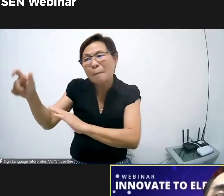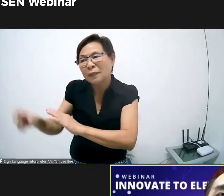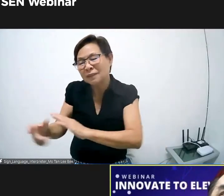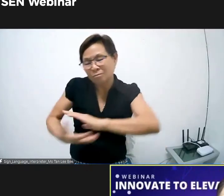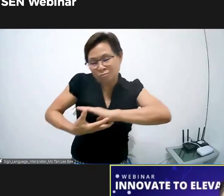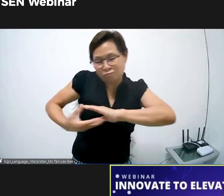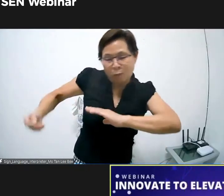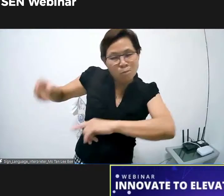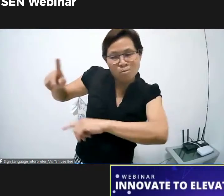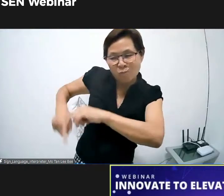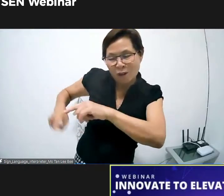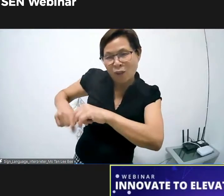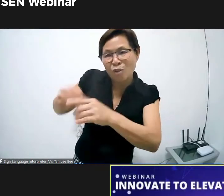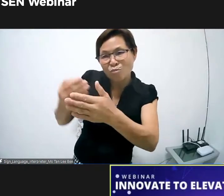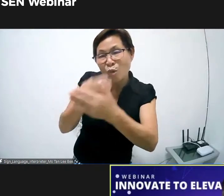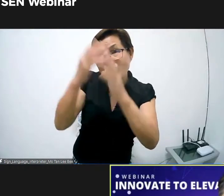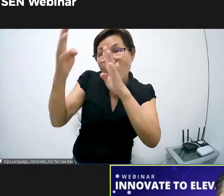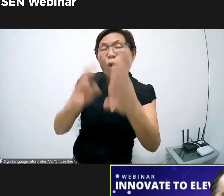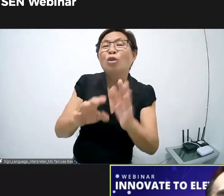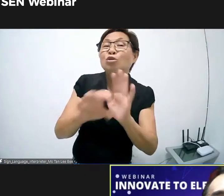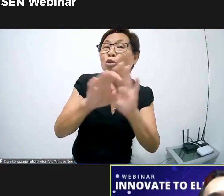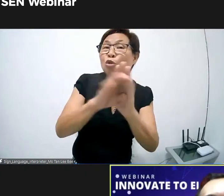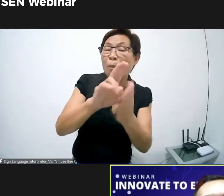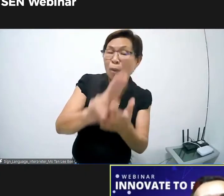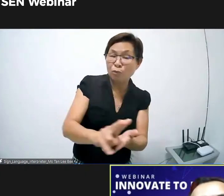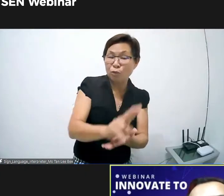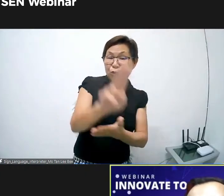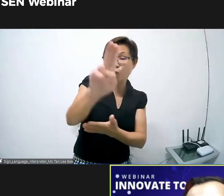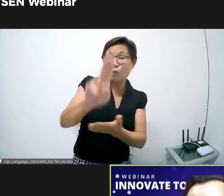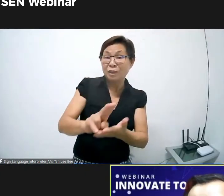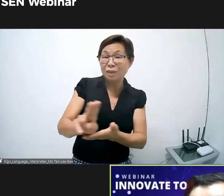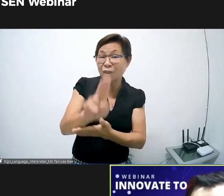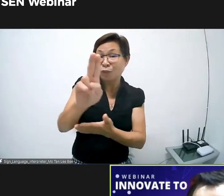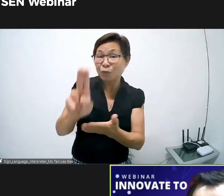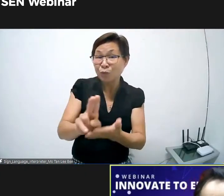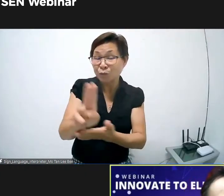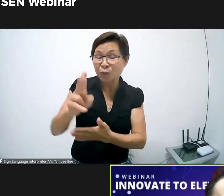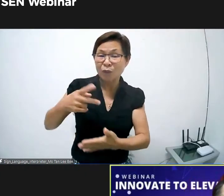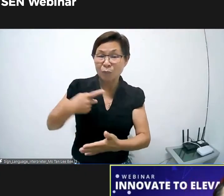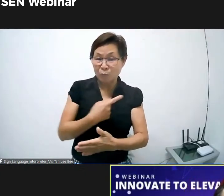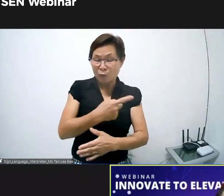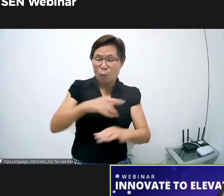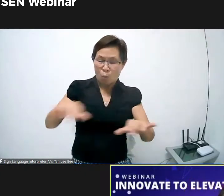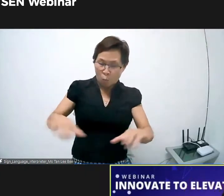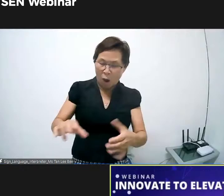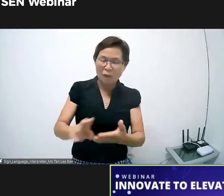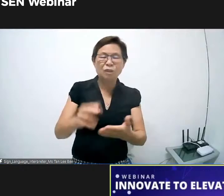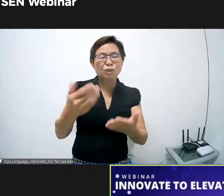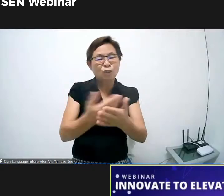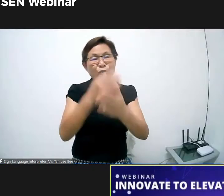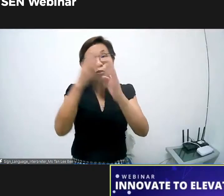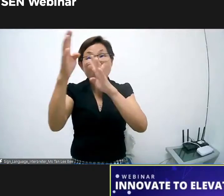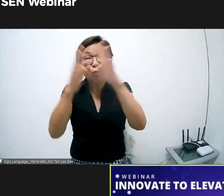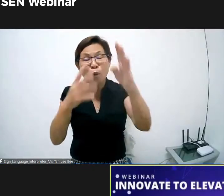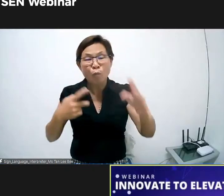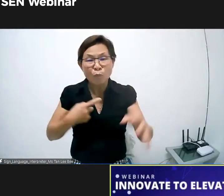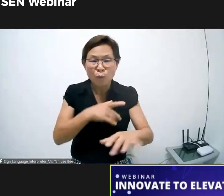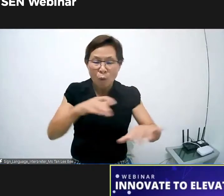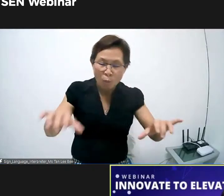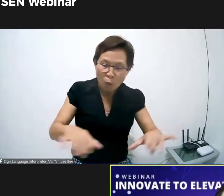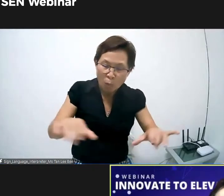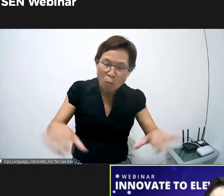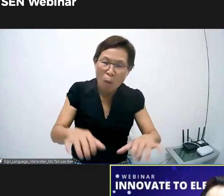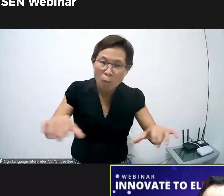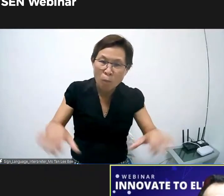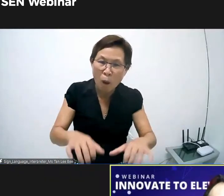talk about industry level, for example, we are going, every time we do innovation, we have to do a literature review. We are going to